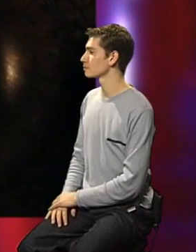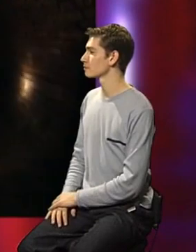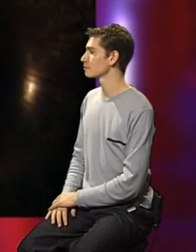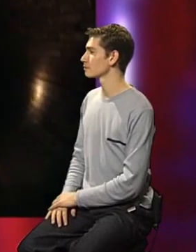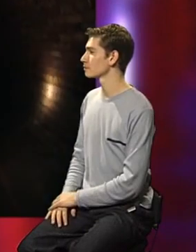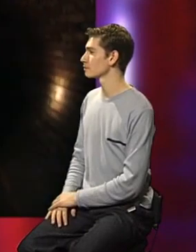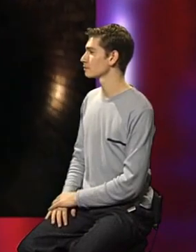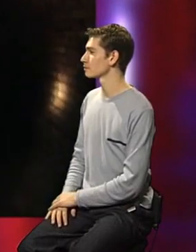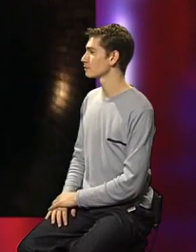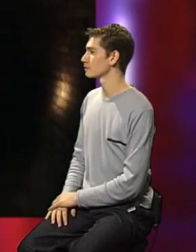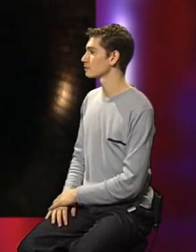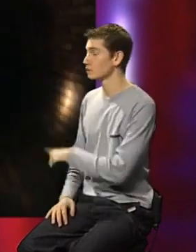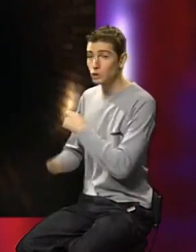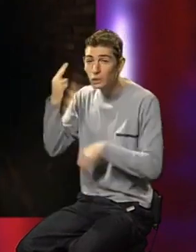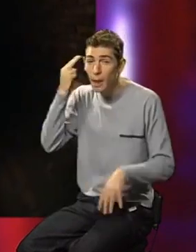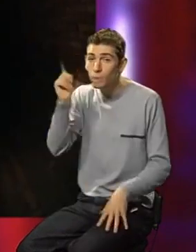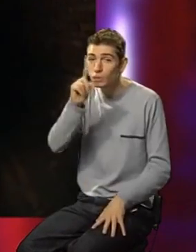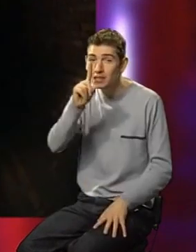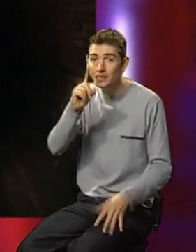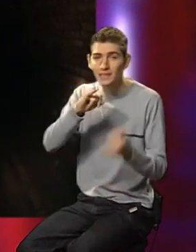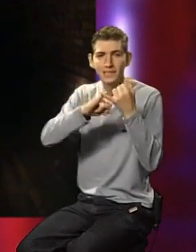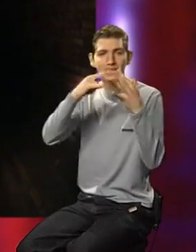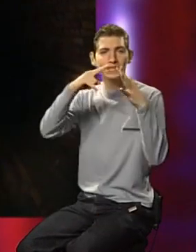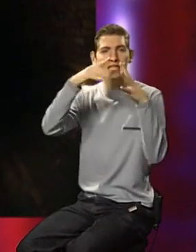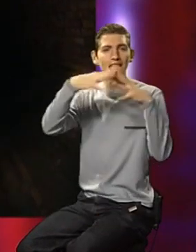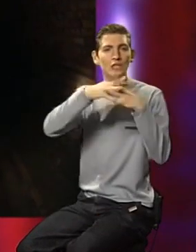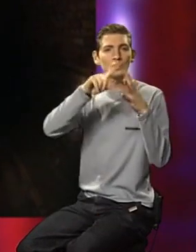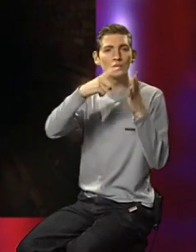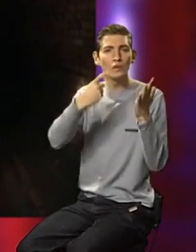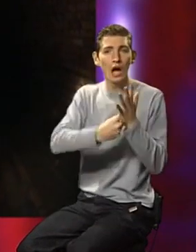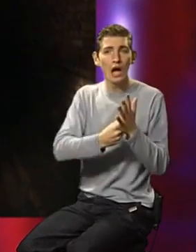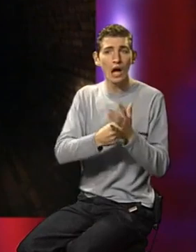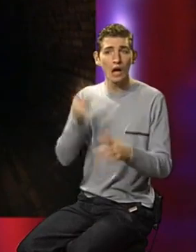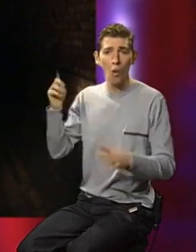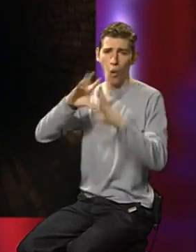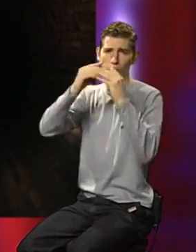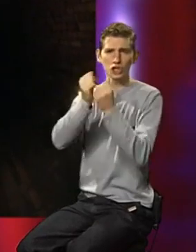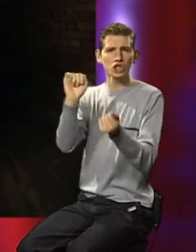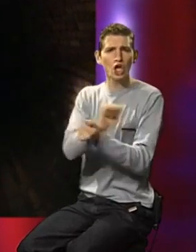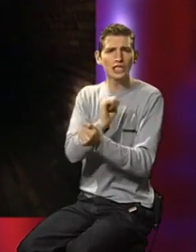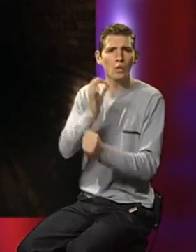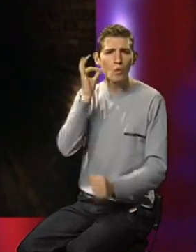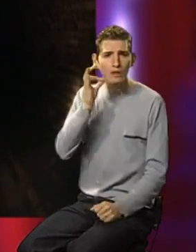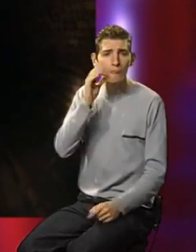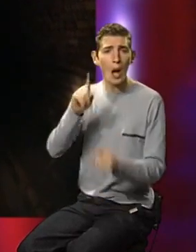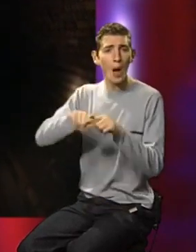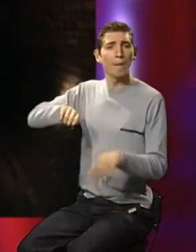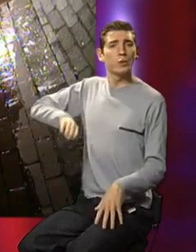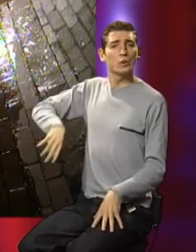It's called a sewer. This is where all the dirty water and the poo go?